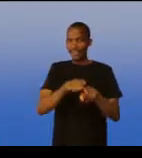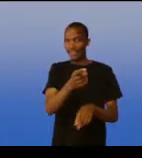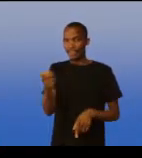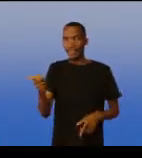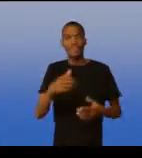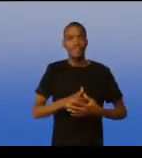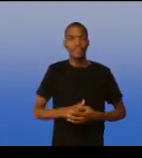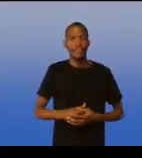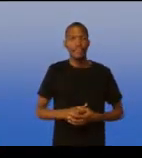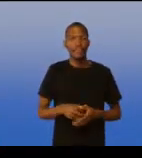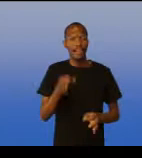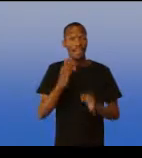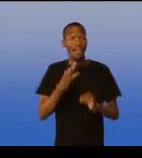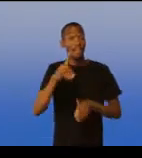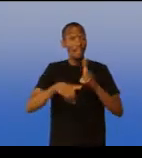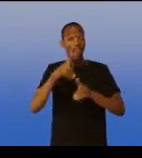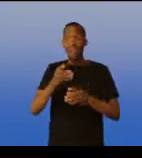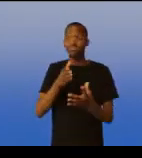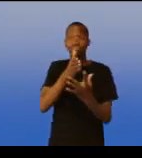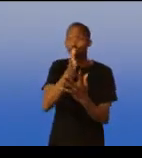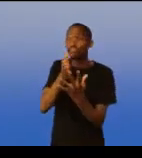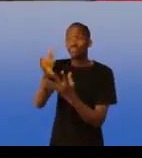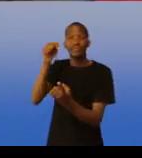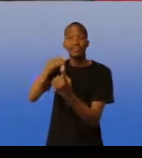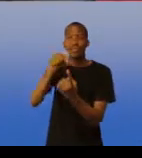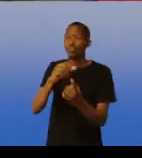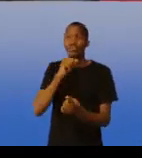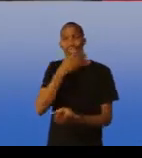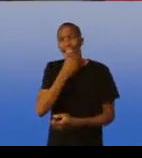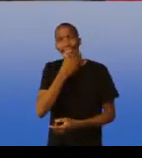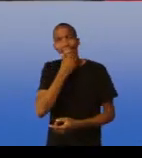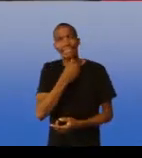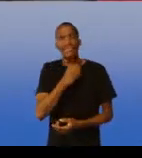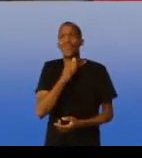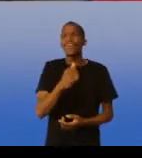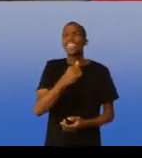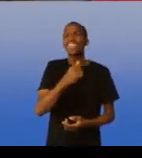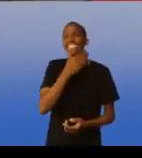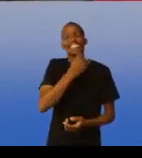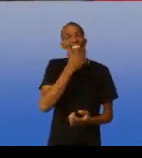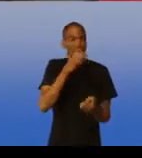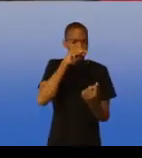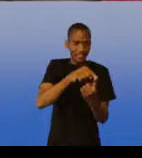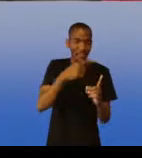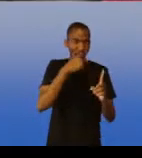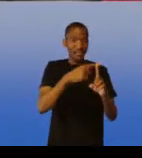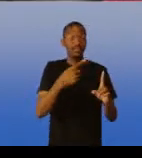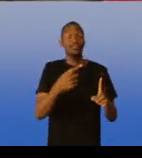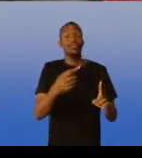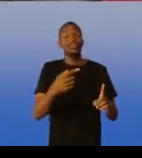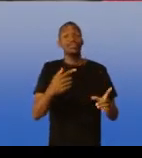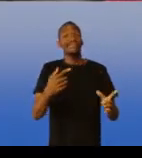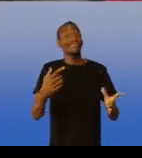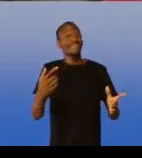Even though we say that people should go and get tested, it's not that easy. It's not that easy to test today and be told you're HIV positive when you don't